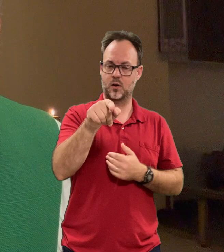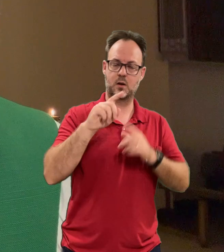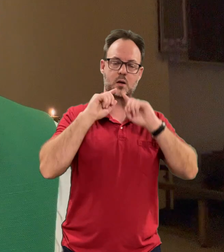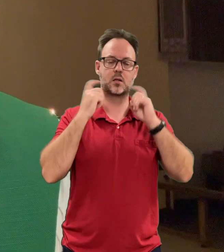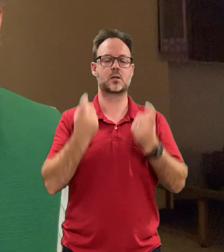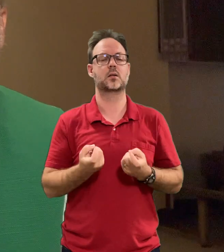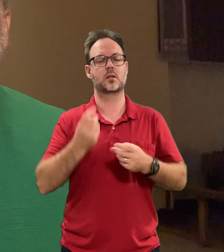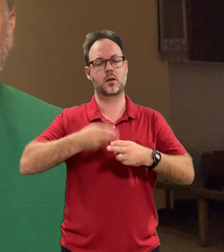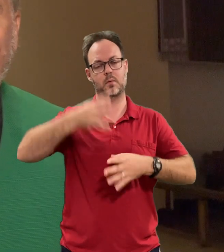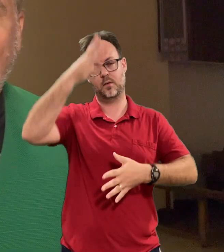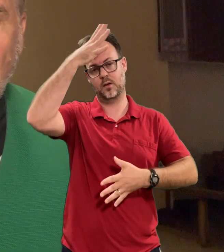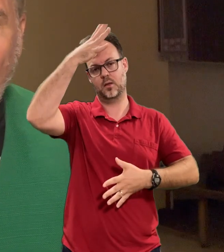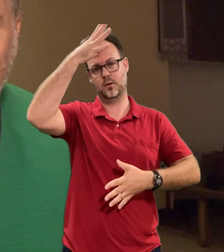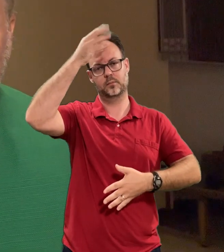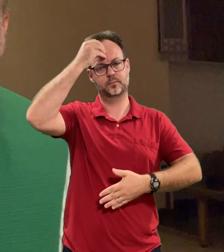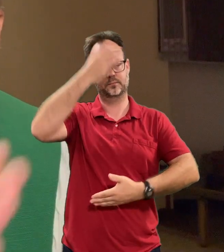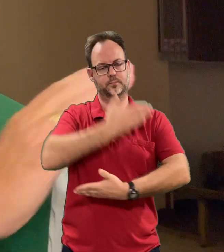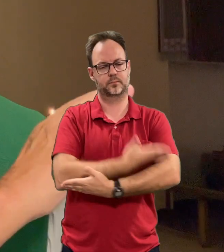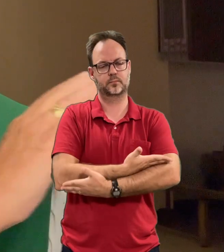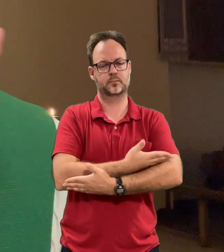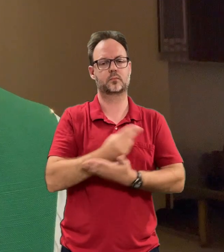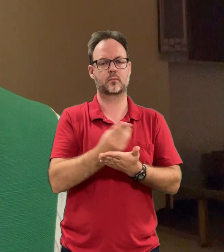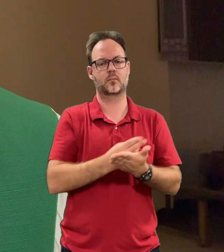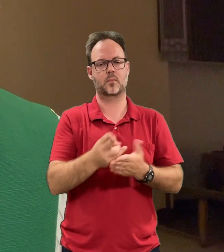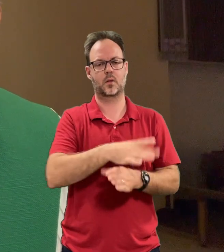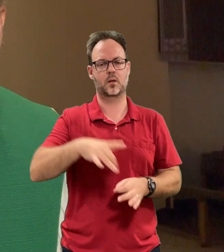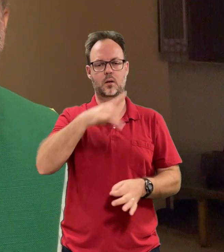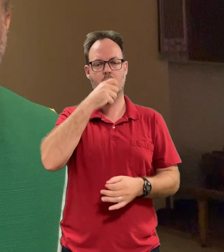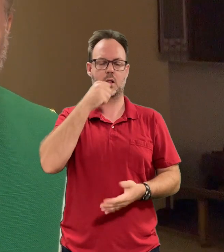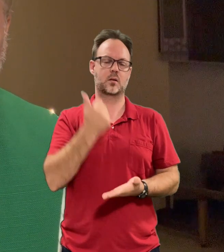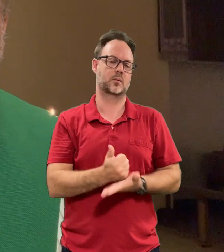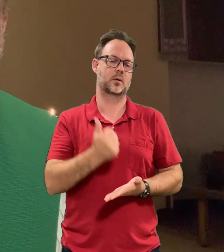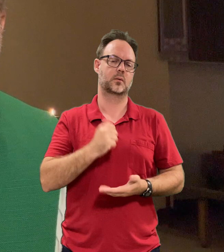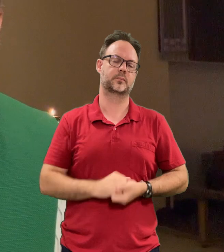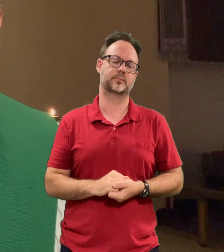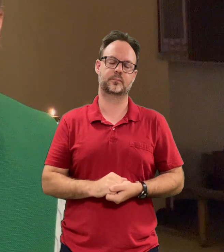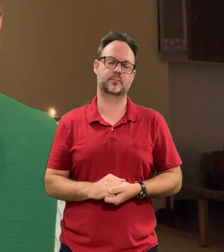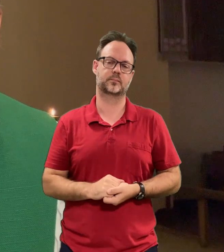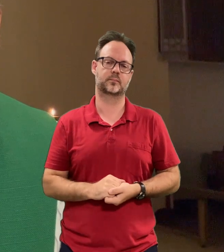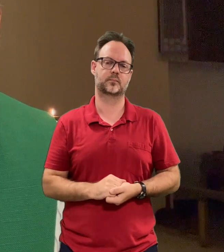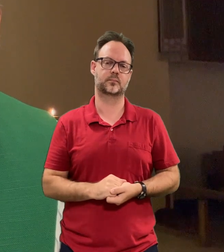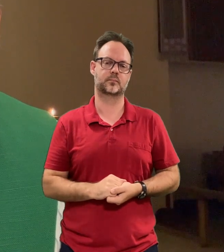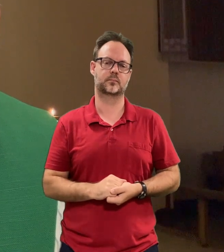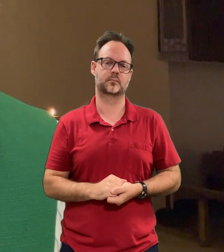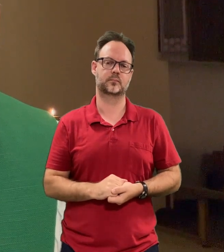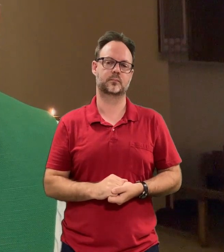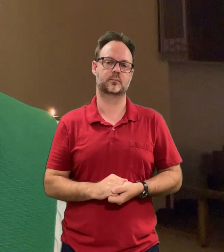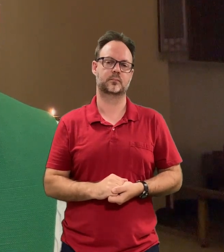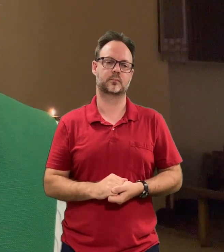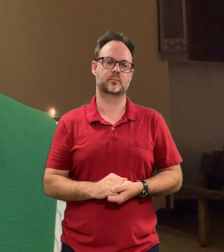all of your sins in the name of the Father and of the Son and of the Holy Spirit.